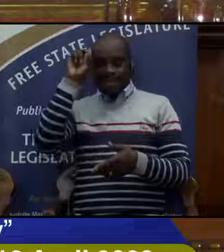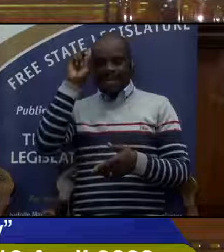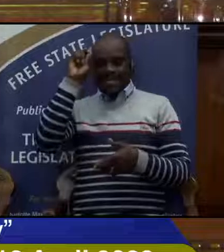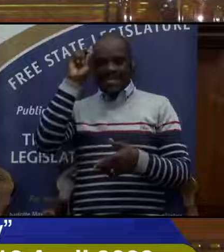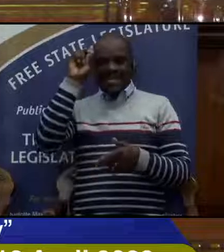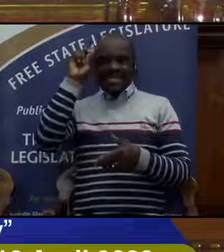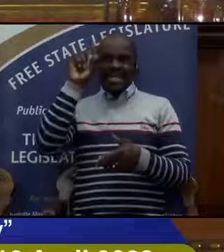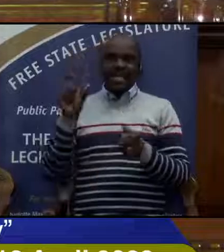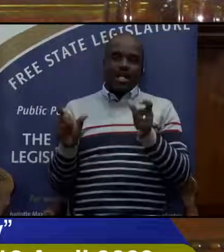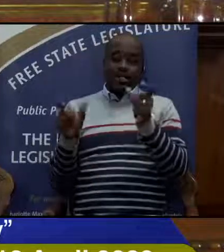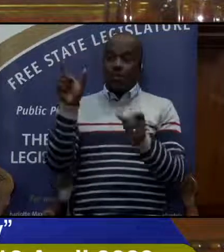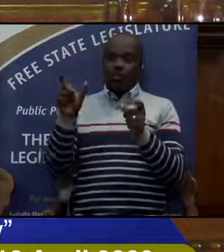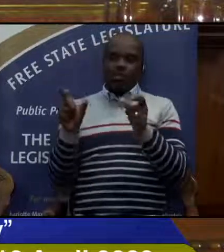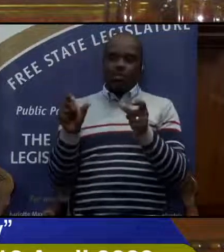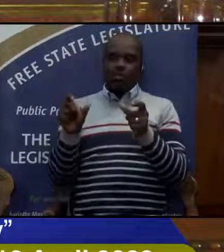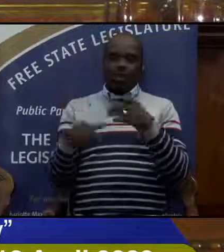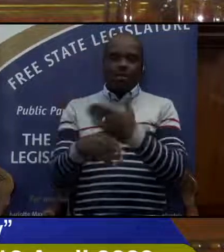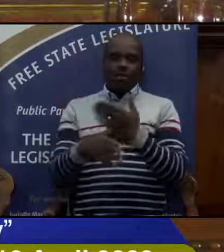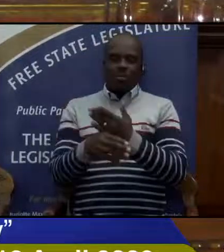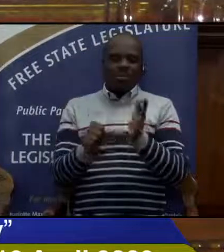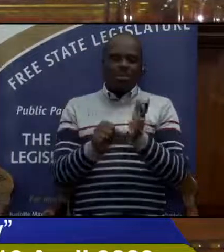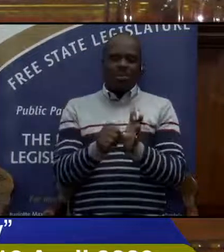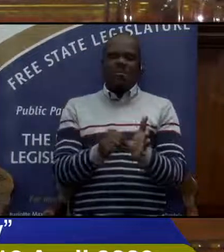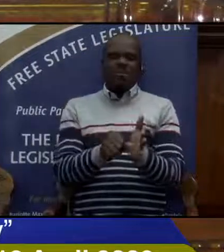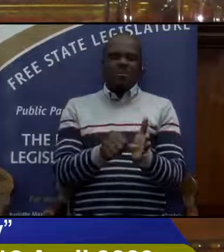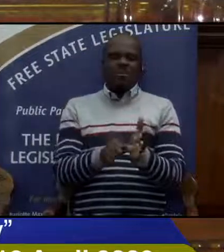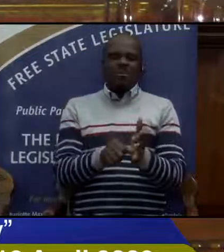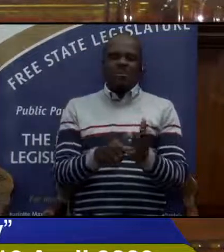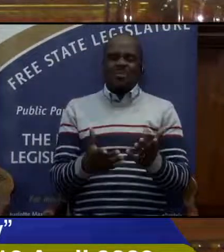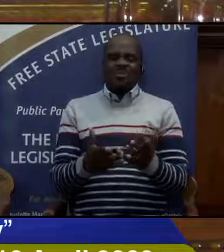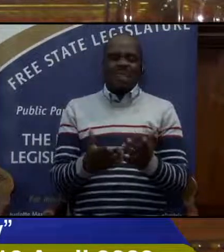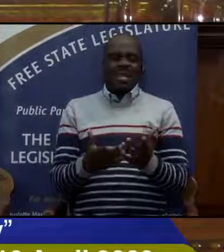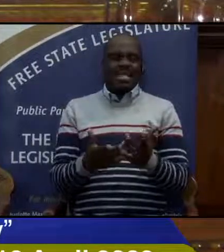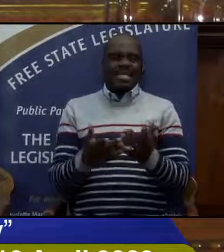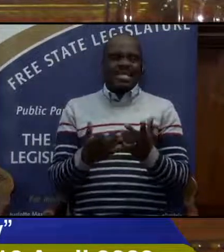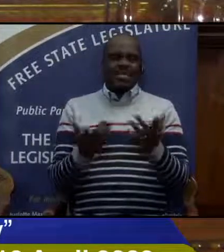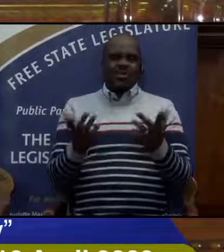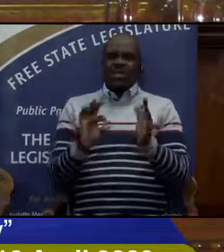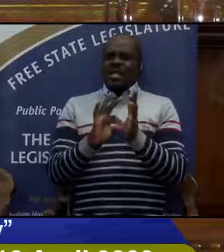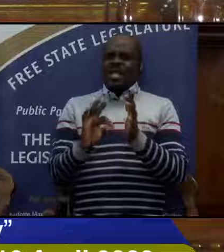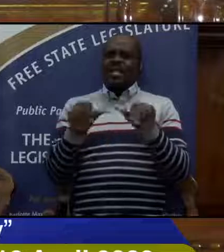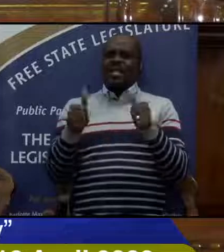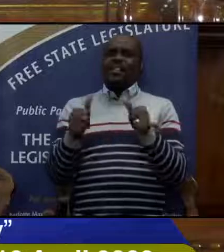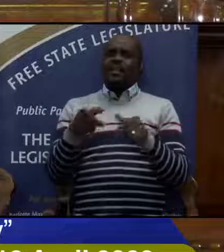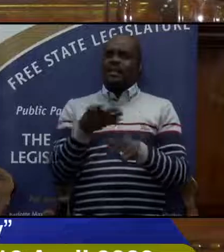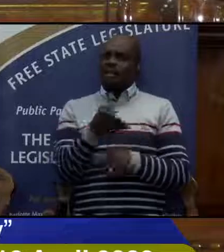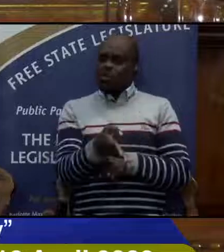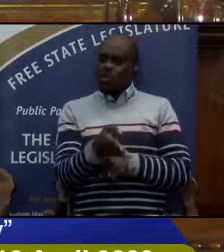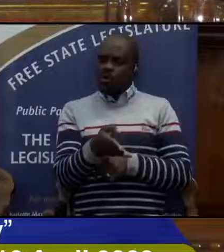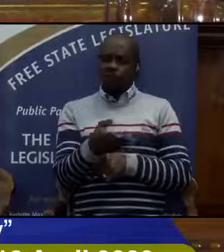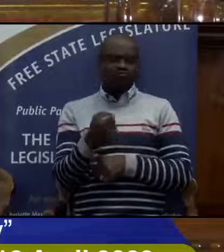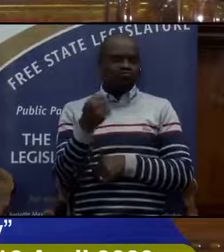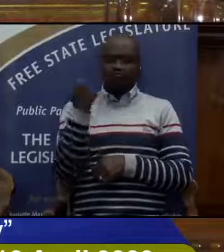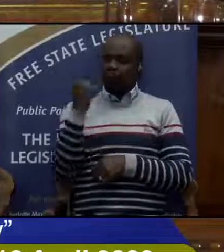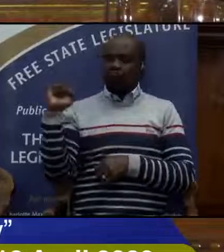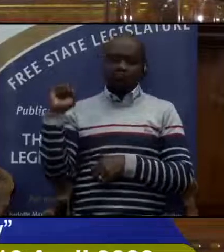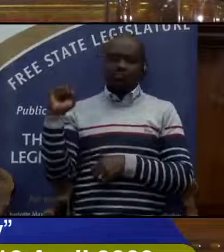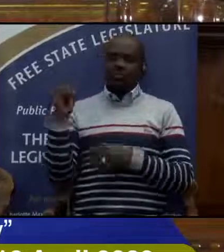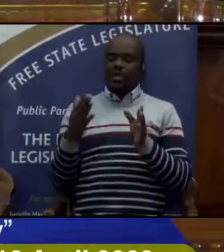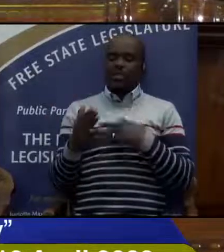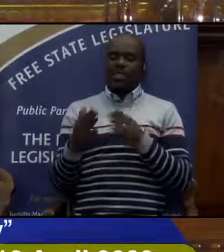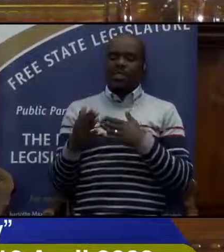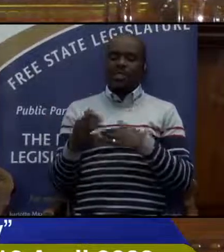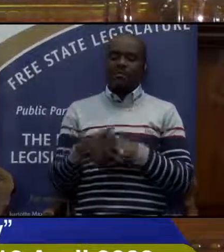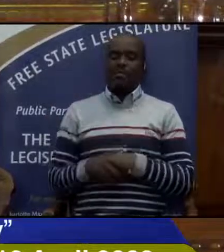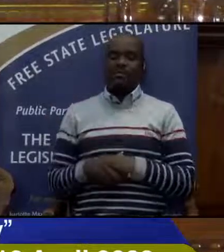sacred anymore. That is how struggle heroes are commemorated in South Africa by this current